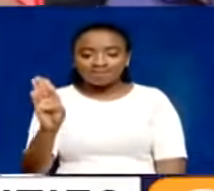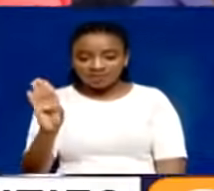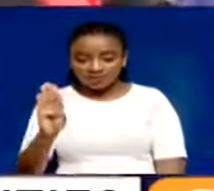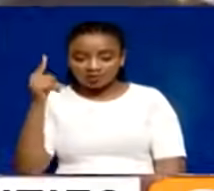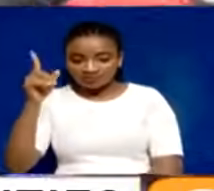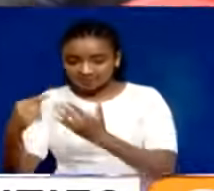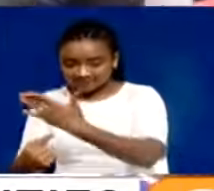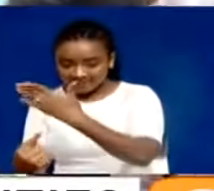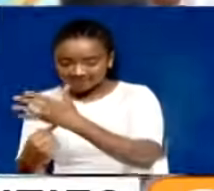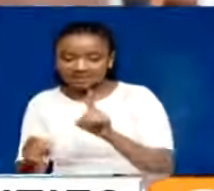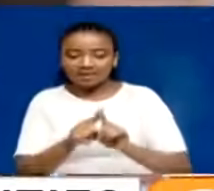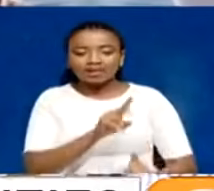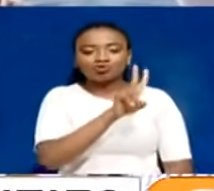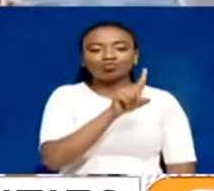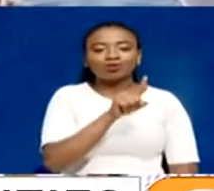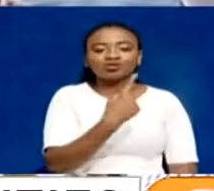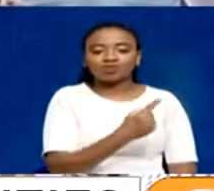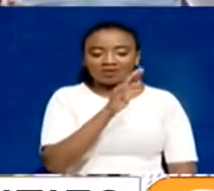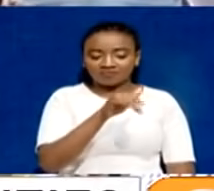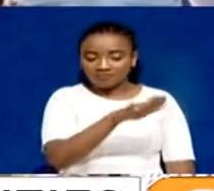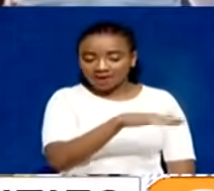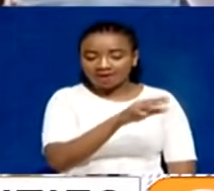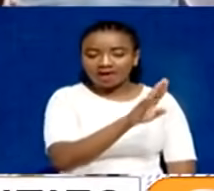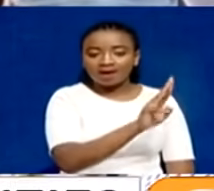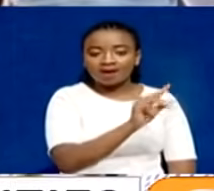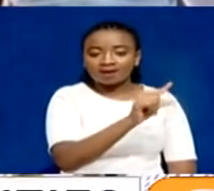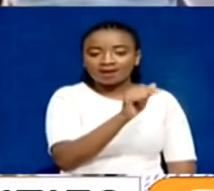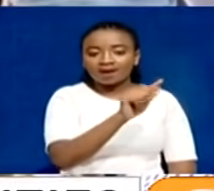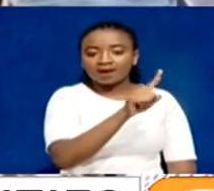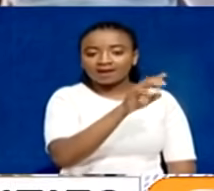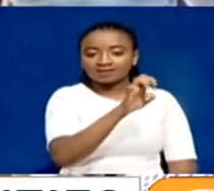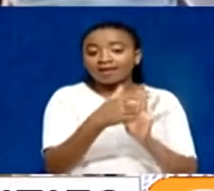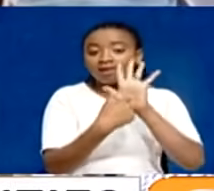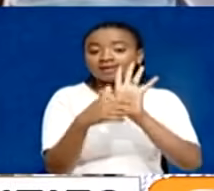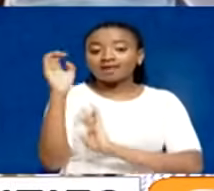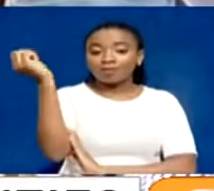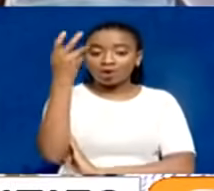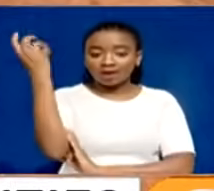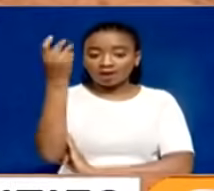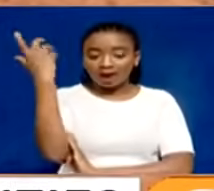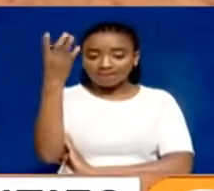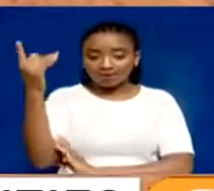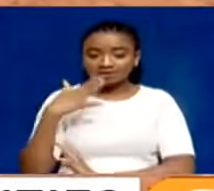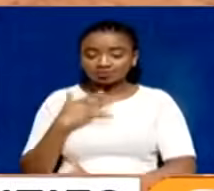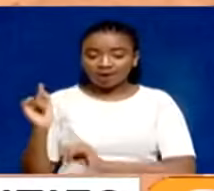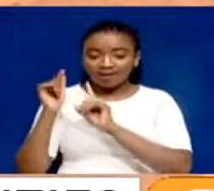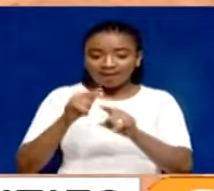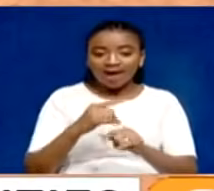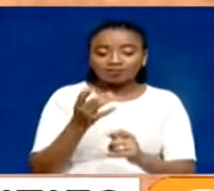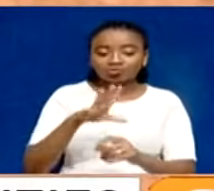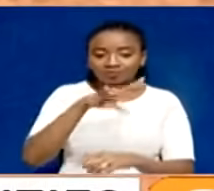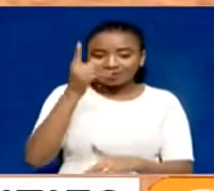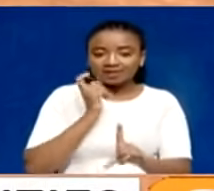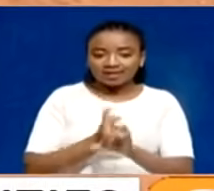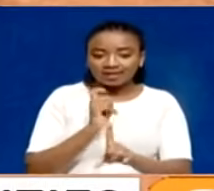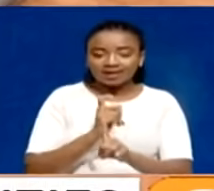respectively. Utakuta hata kuleta ambulance. Wakati mwingi ambulance ikija ikichukua mtu kumpeleka Kilifi, ikifika kule lazima uipeleke service. Kwa